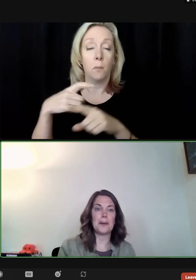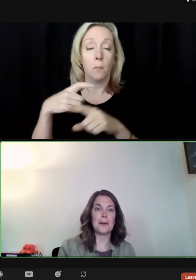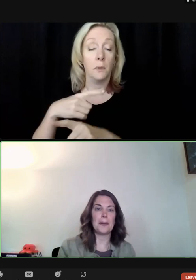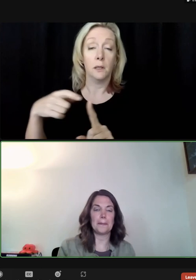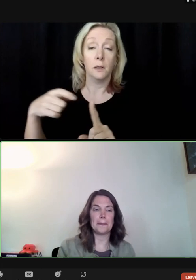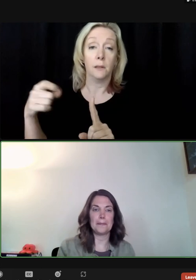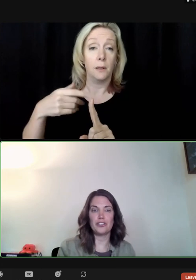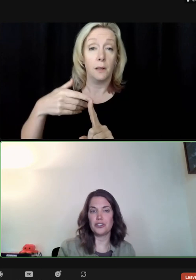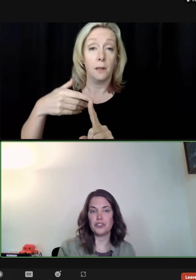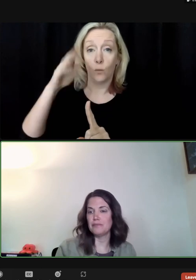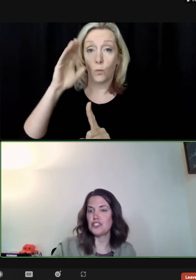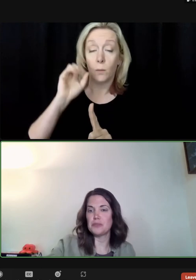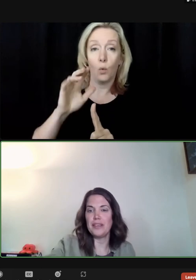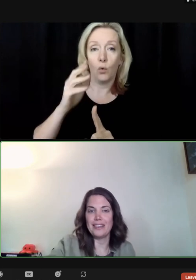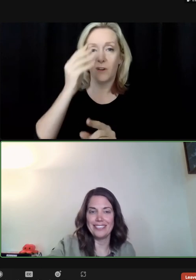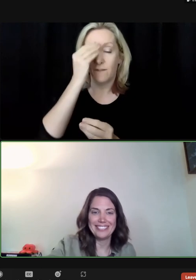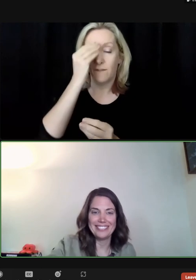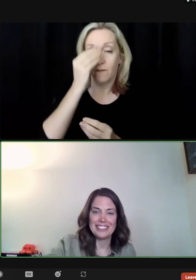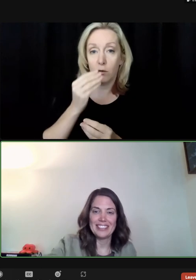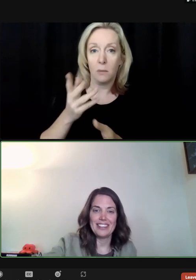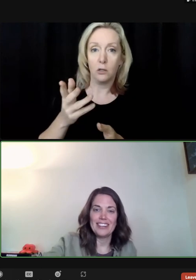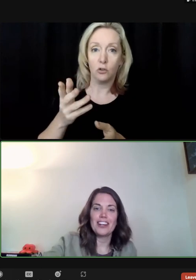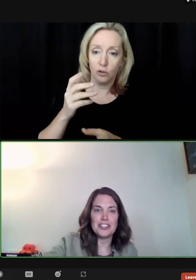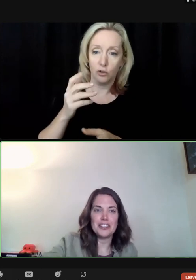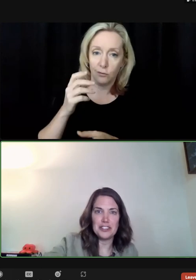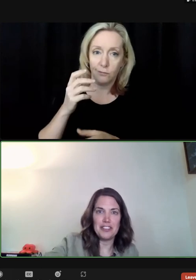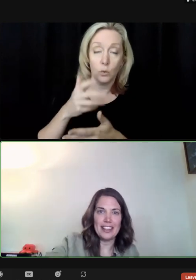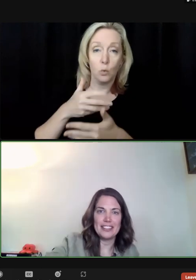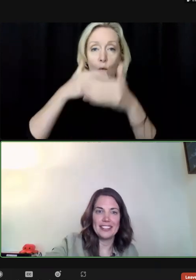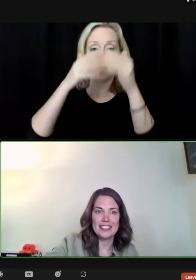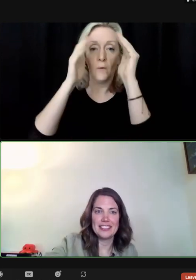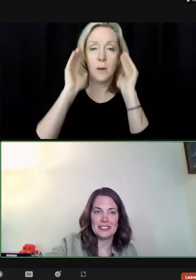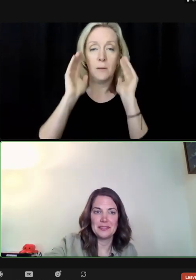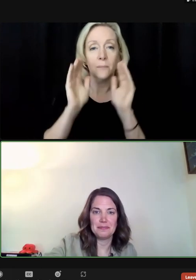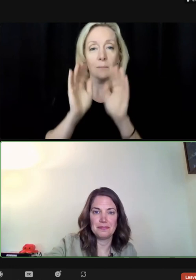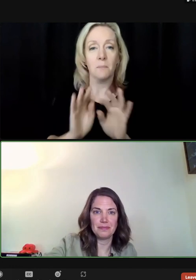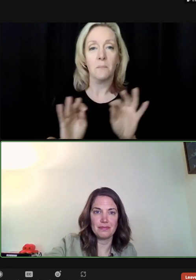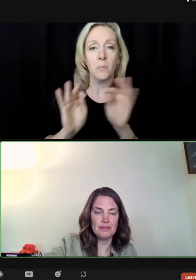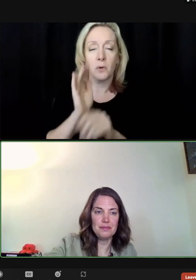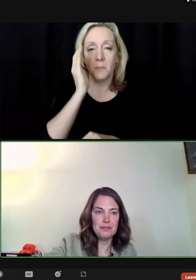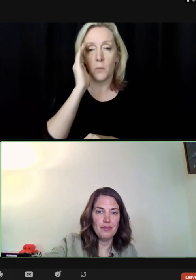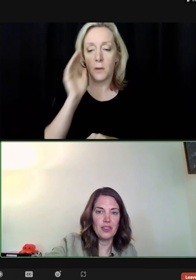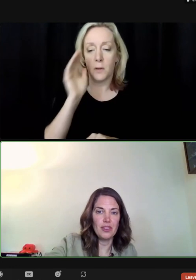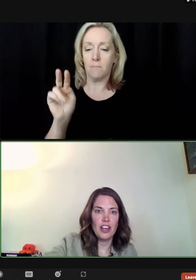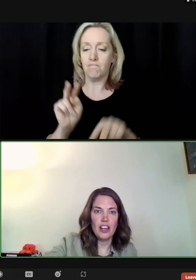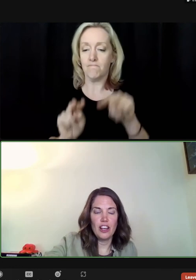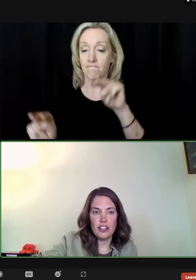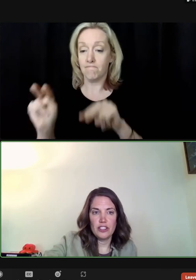complex. So just being cognizant of that.